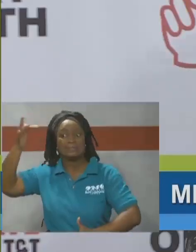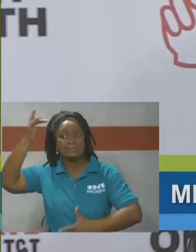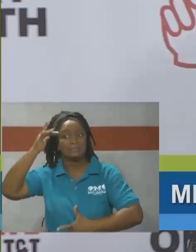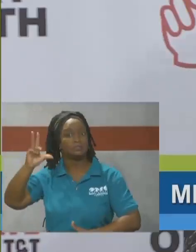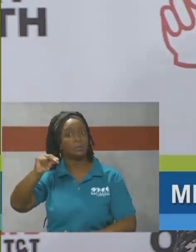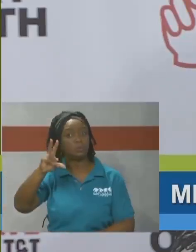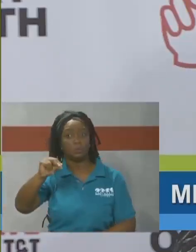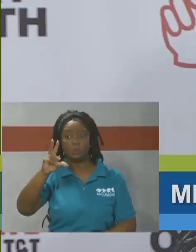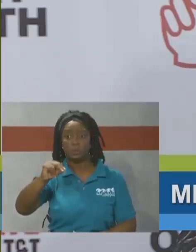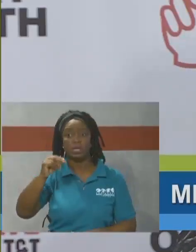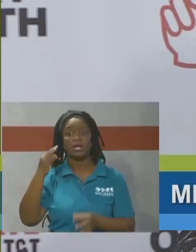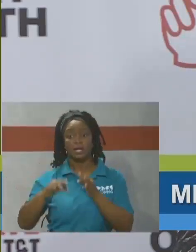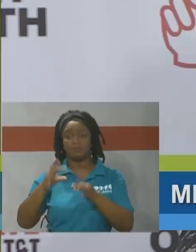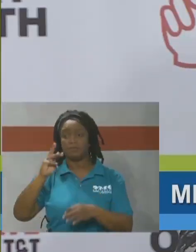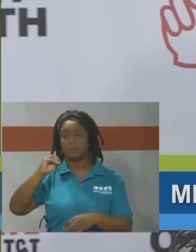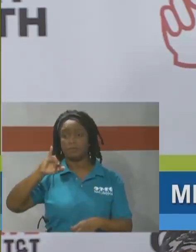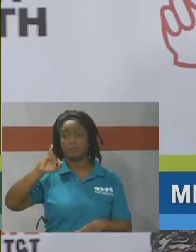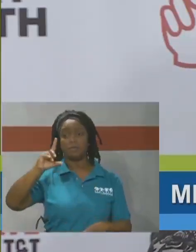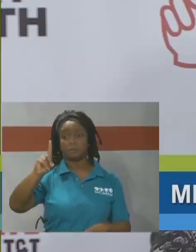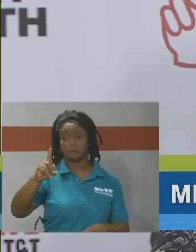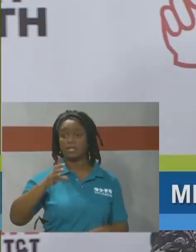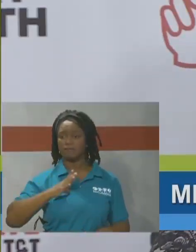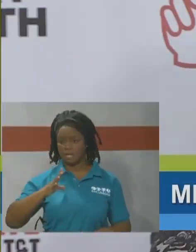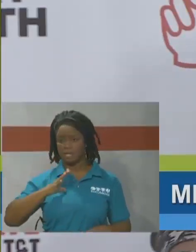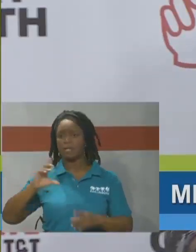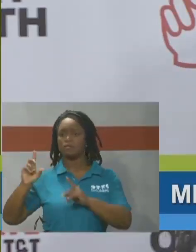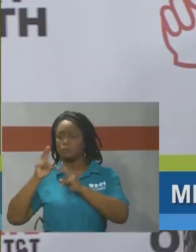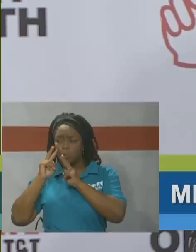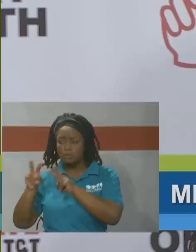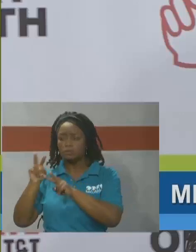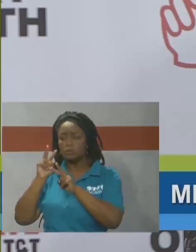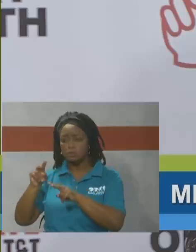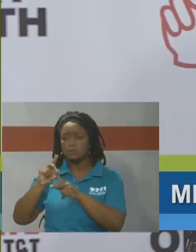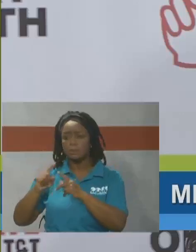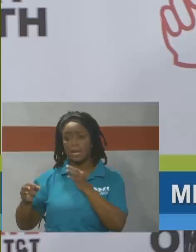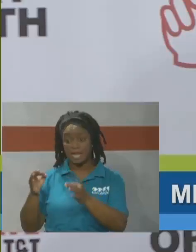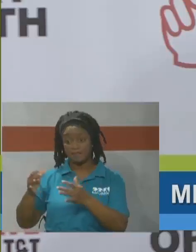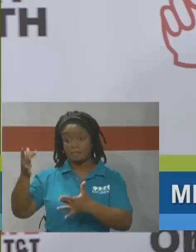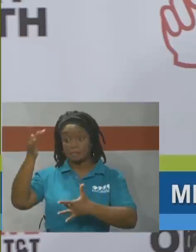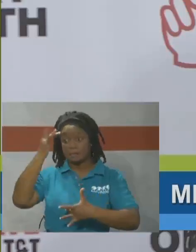mild, you can handle and monitor. And if they're becoming more severe, let